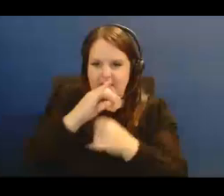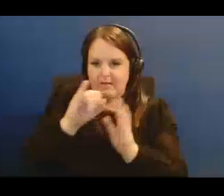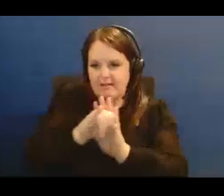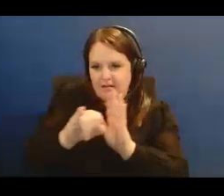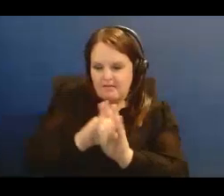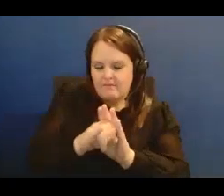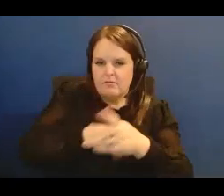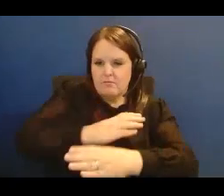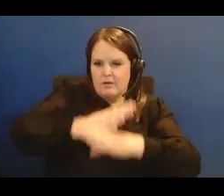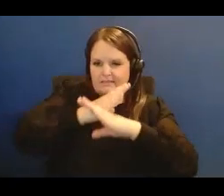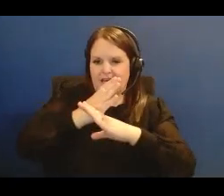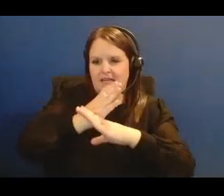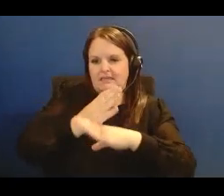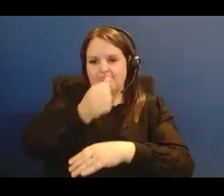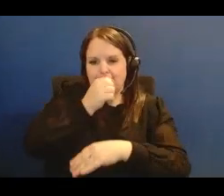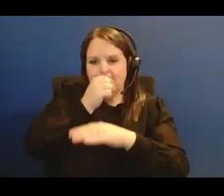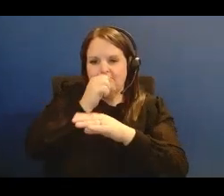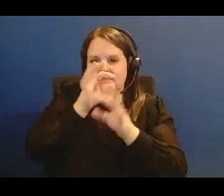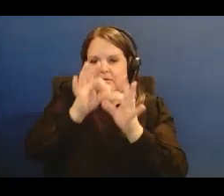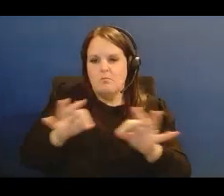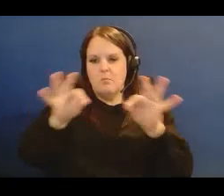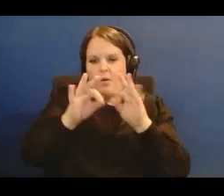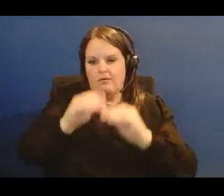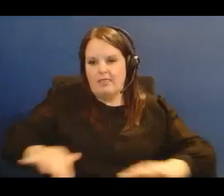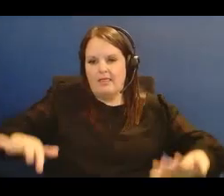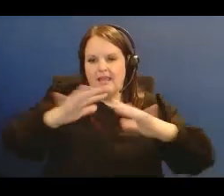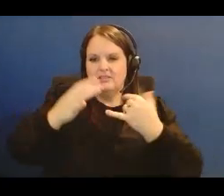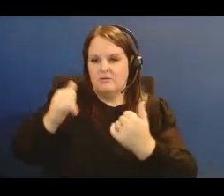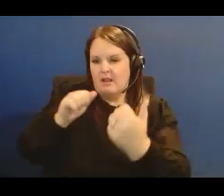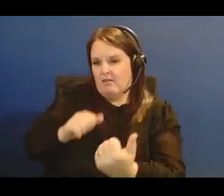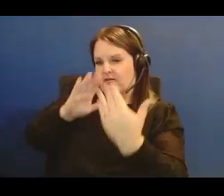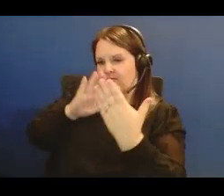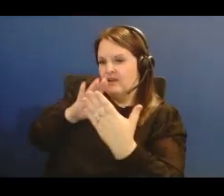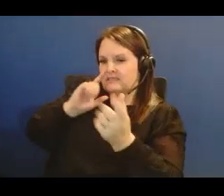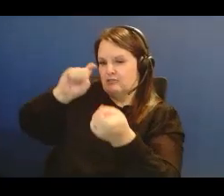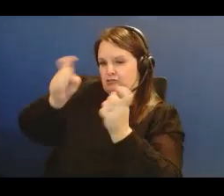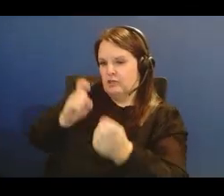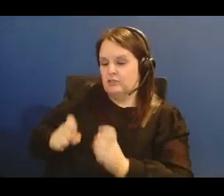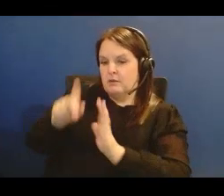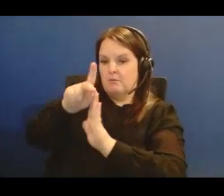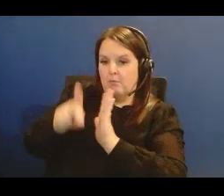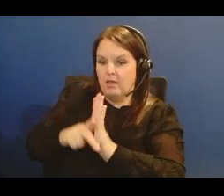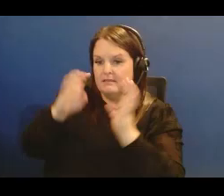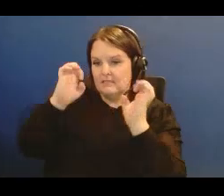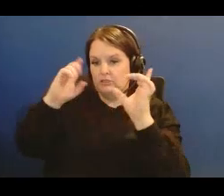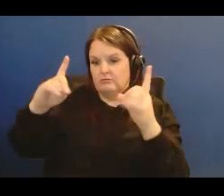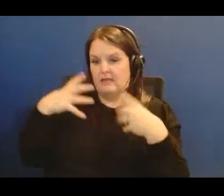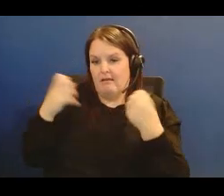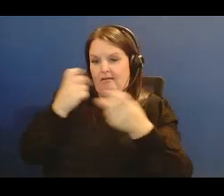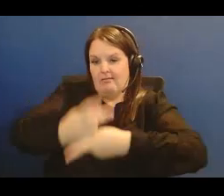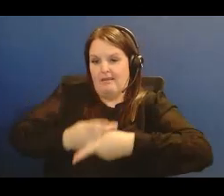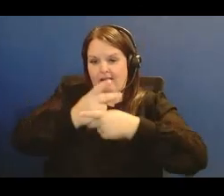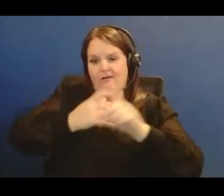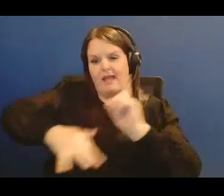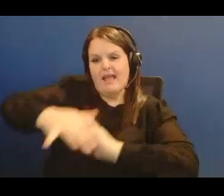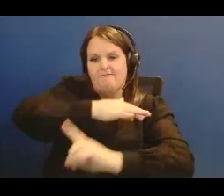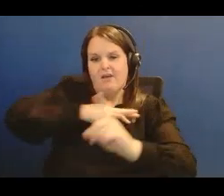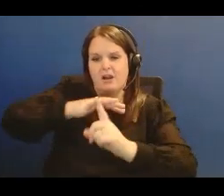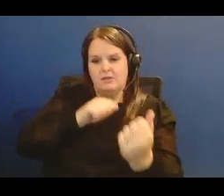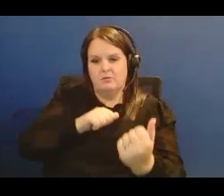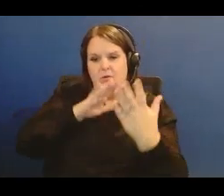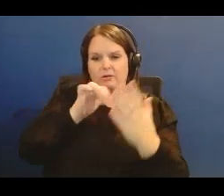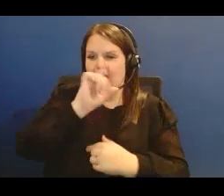for justice. So today, Native leaders are shaping things like policy, education, healthcare, and environmental practices, not just for their communities, but for